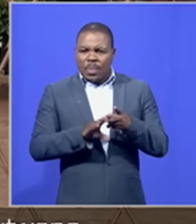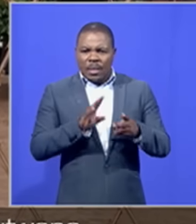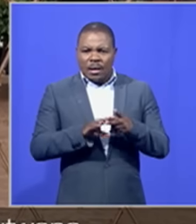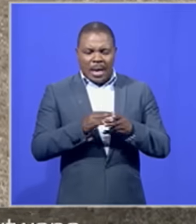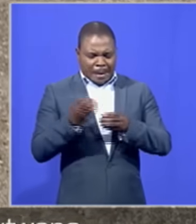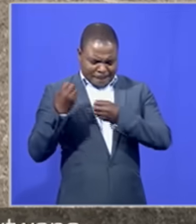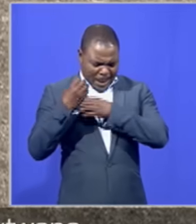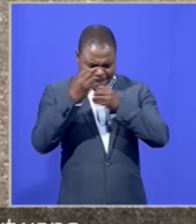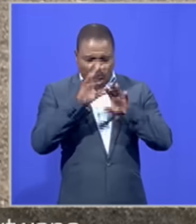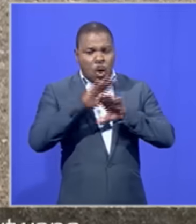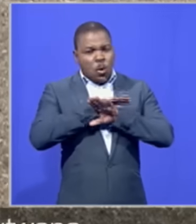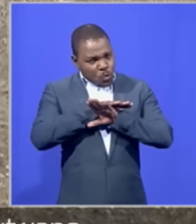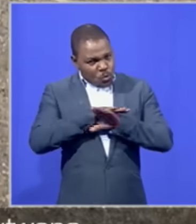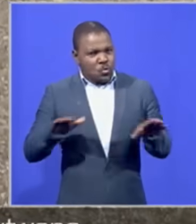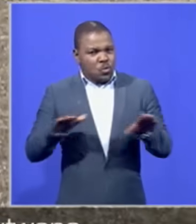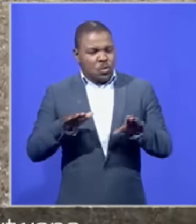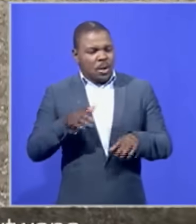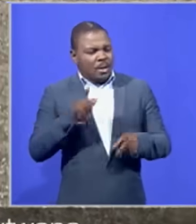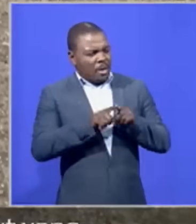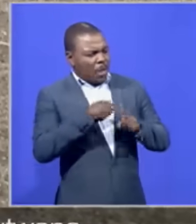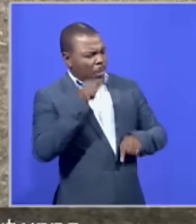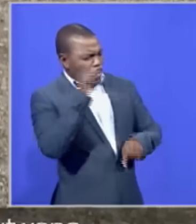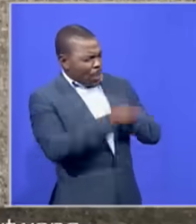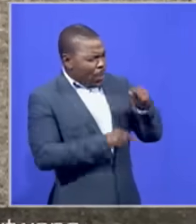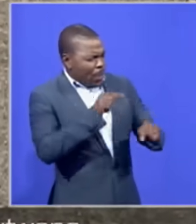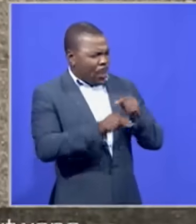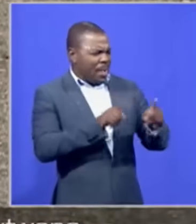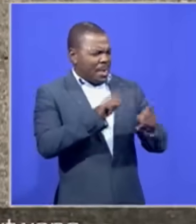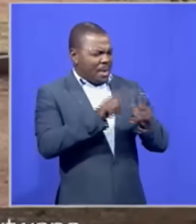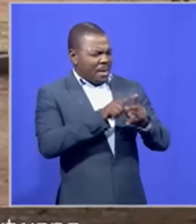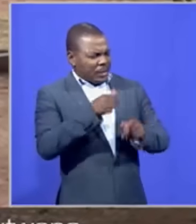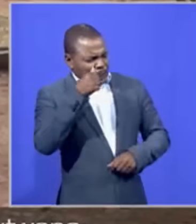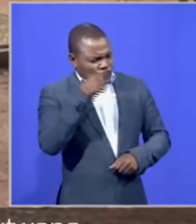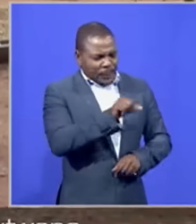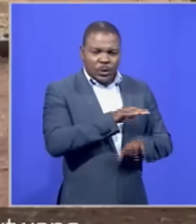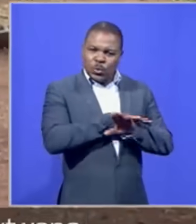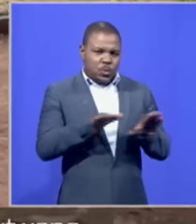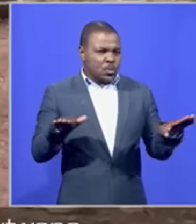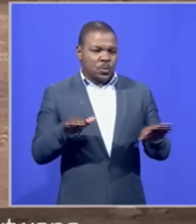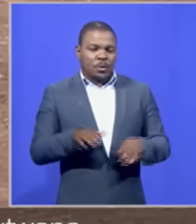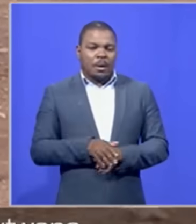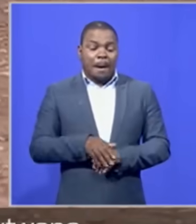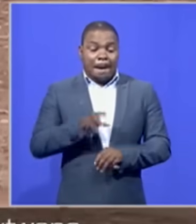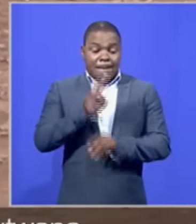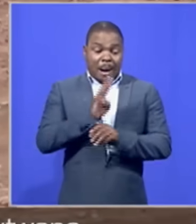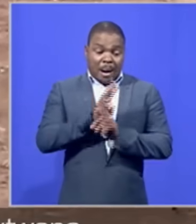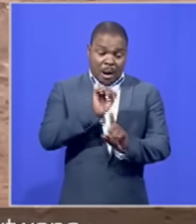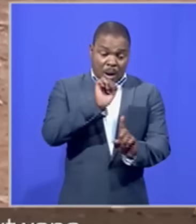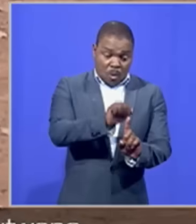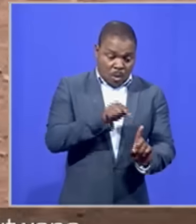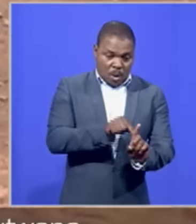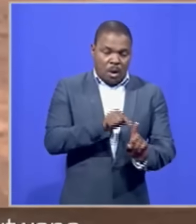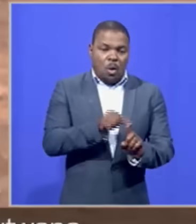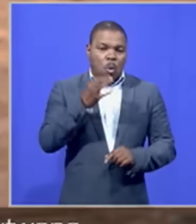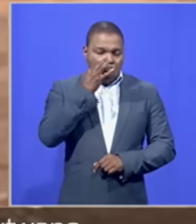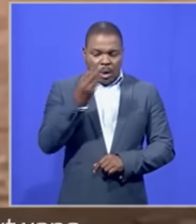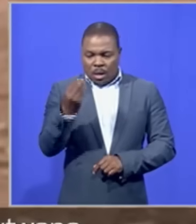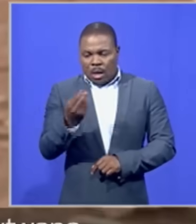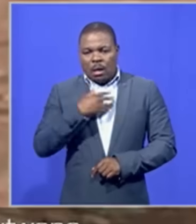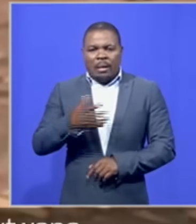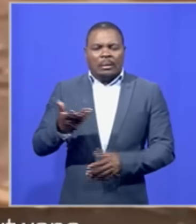barutwana mmeleng go ba nyenyefatša ga e šita le go ba hlompholla. Mmago morutwana yo o re ngwana wa gagwe o sa garušitšwe matswalo